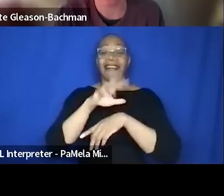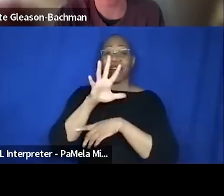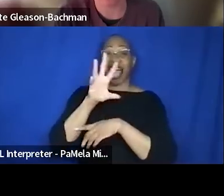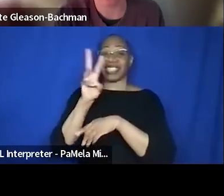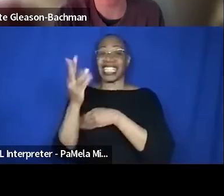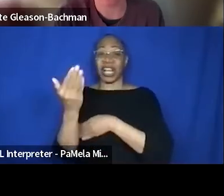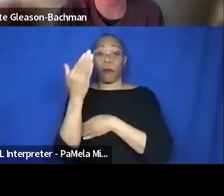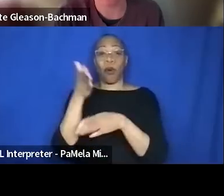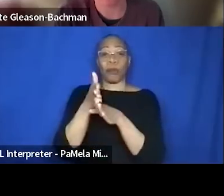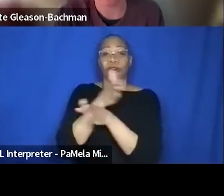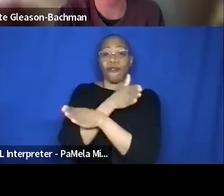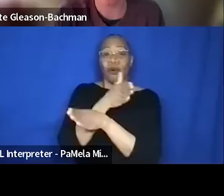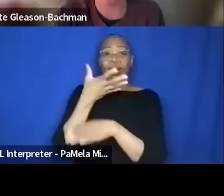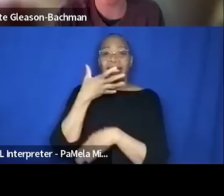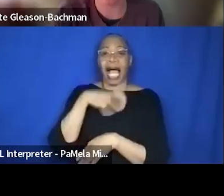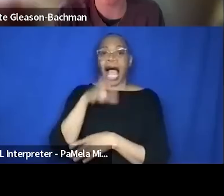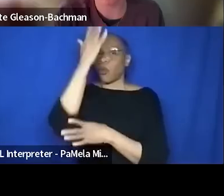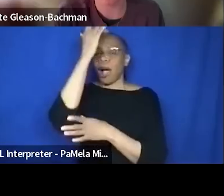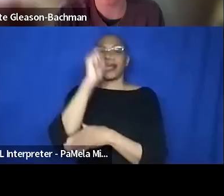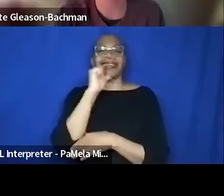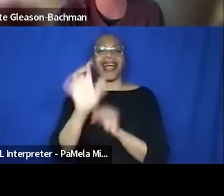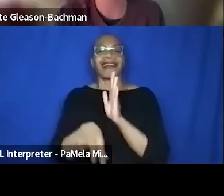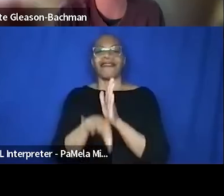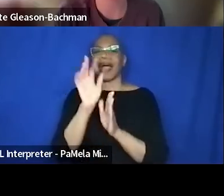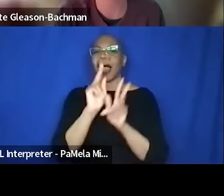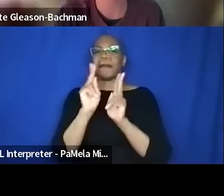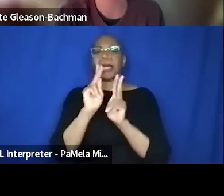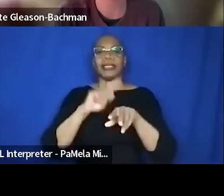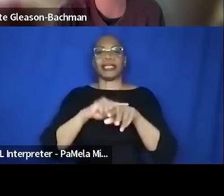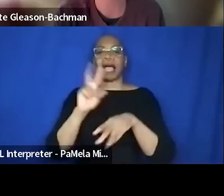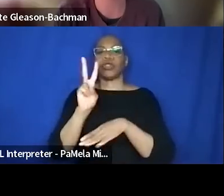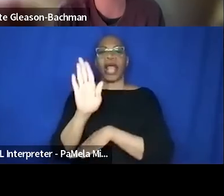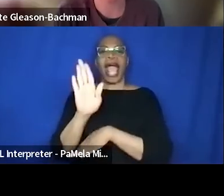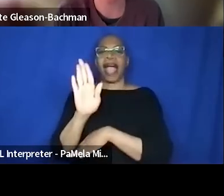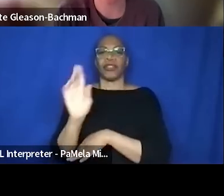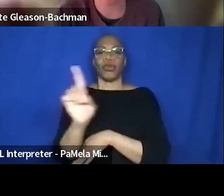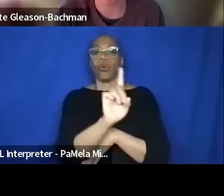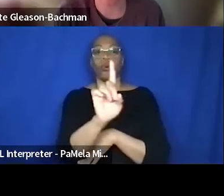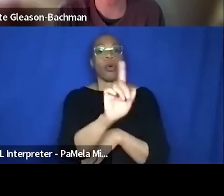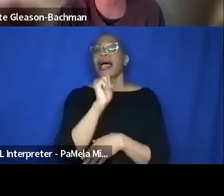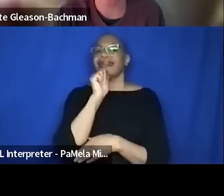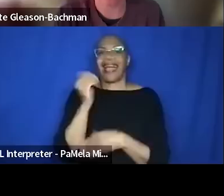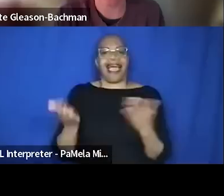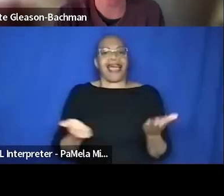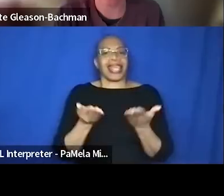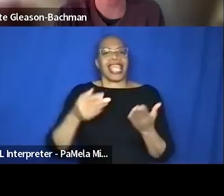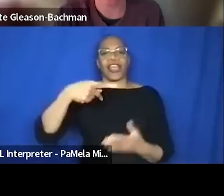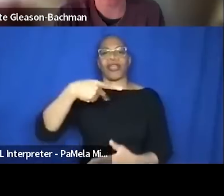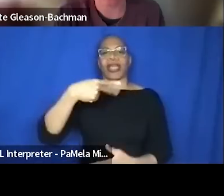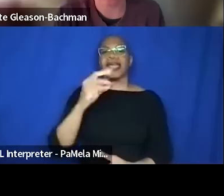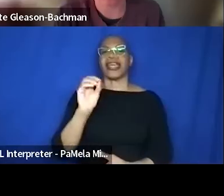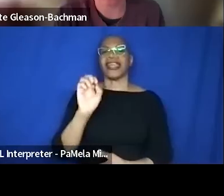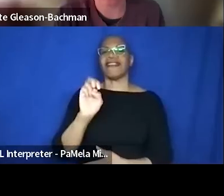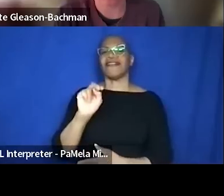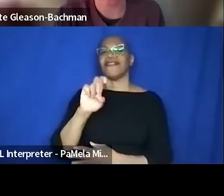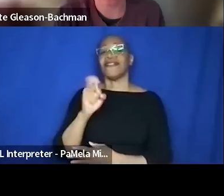hot, because you're not gonna find anyone wandering the streets at 2 in the afternoon, not in Phoenix, you know. Just like now, we start